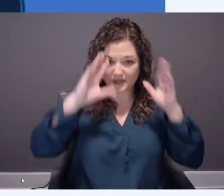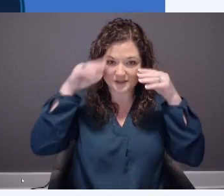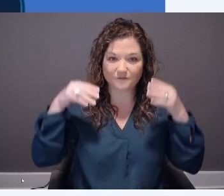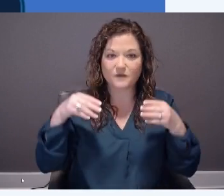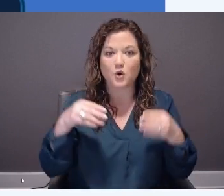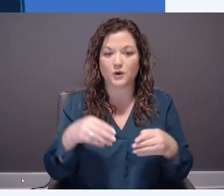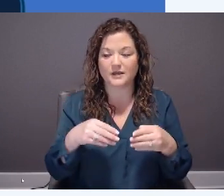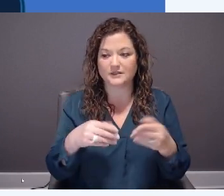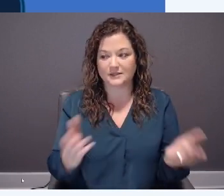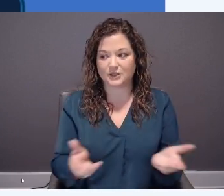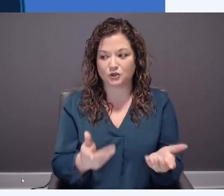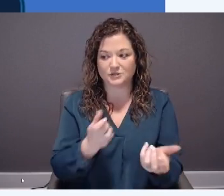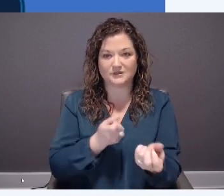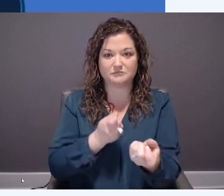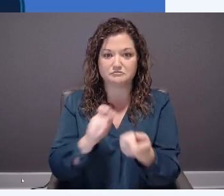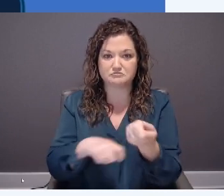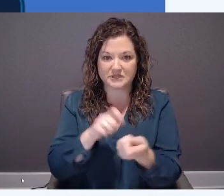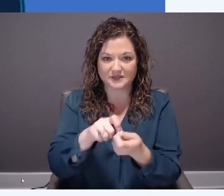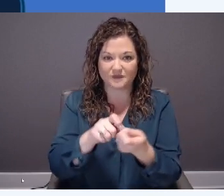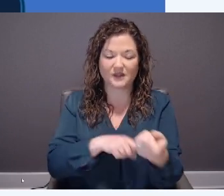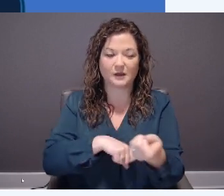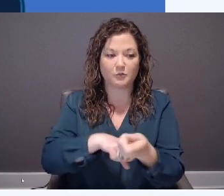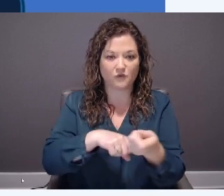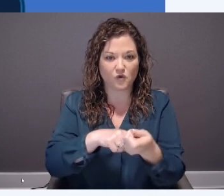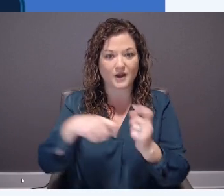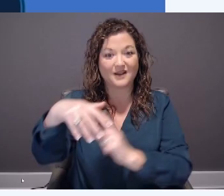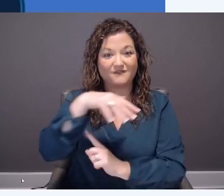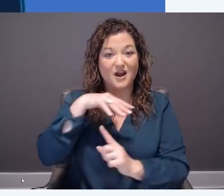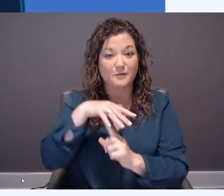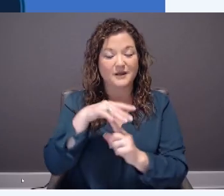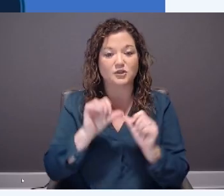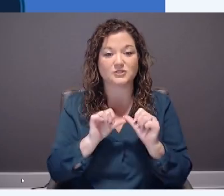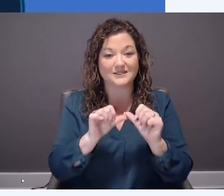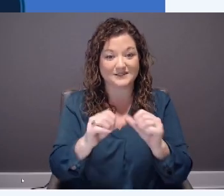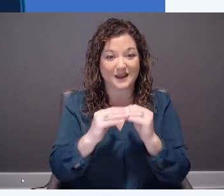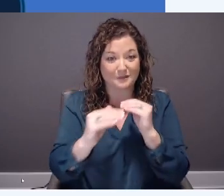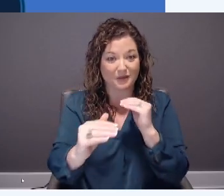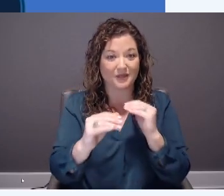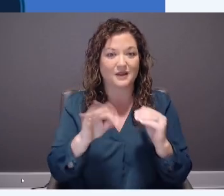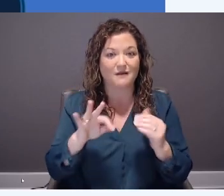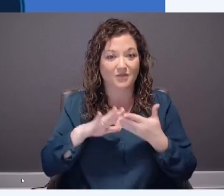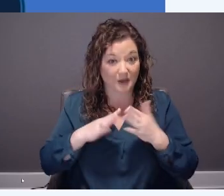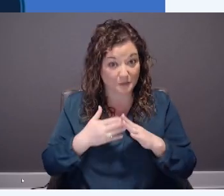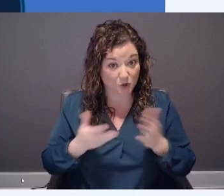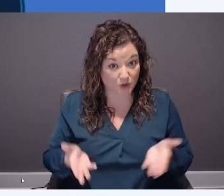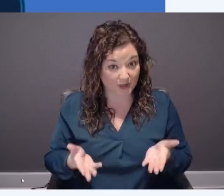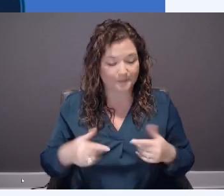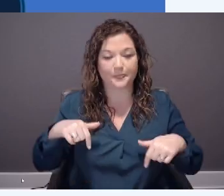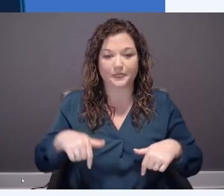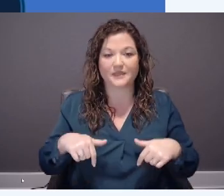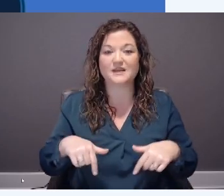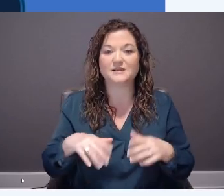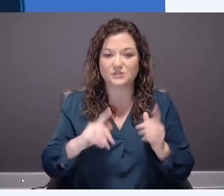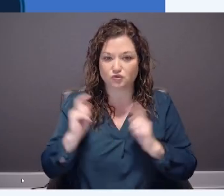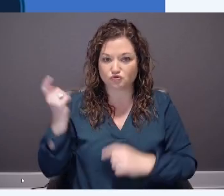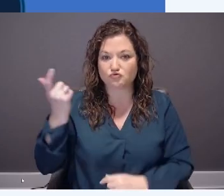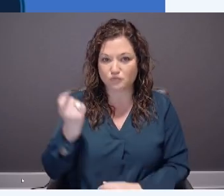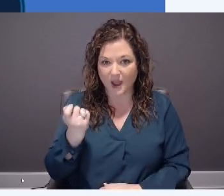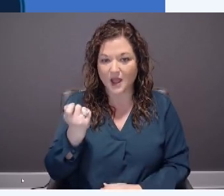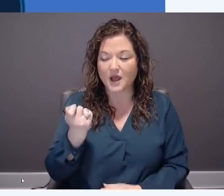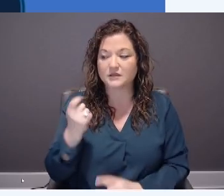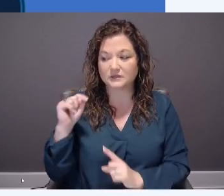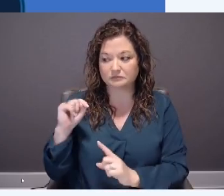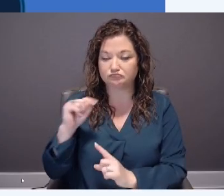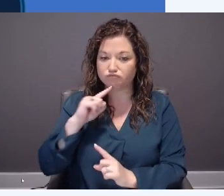supporting the environmental sustainability of our community. And this grant certainly, you know,